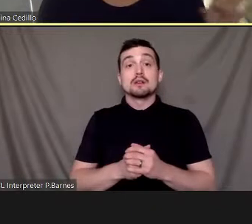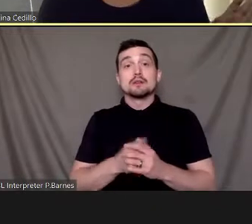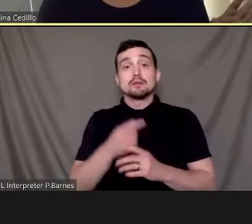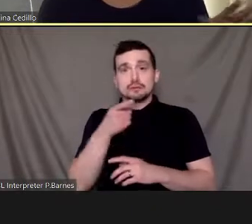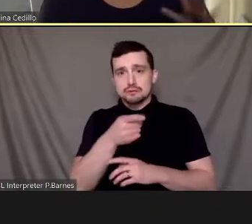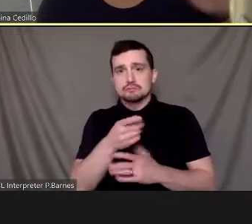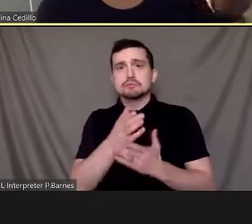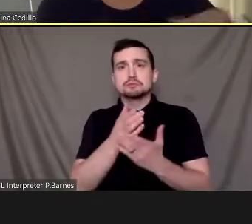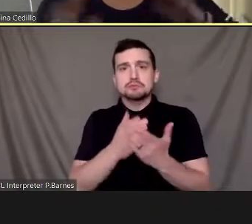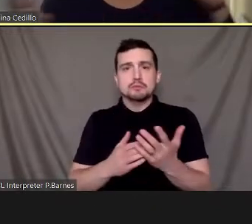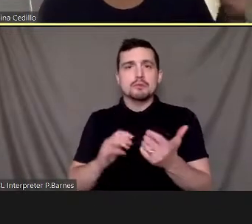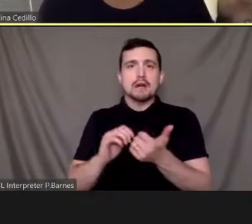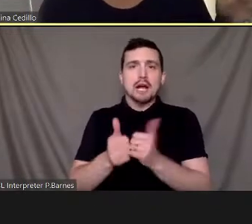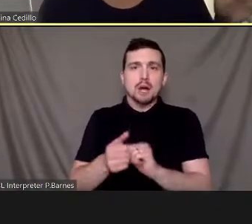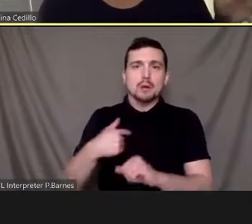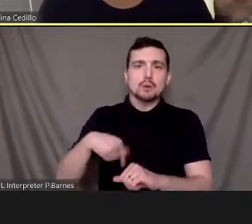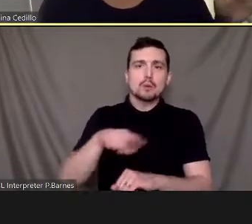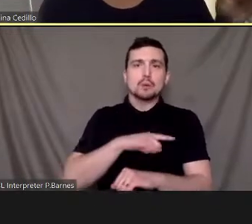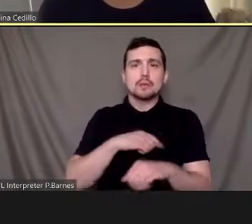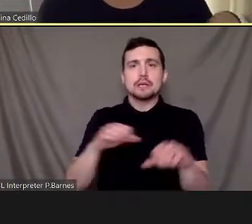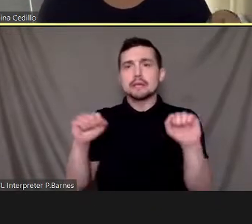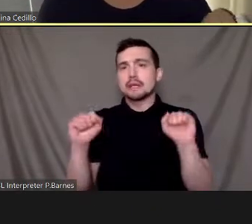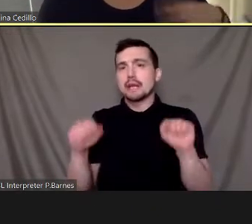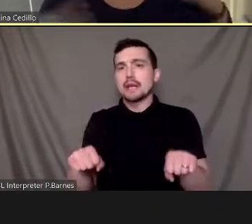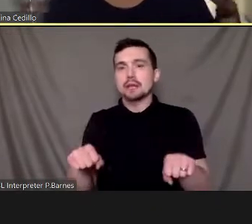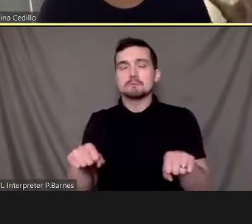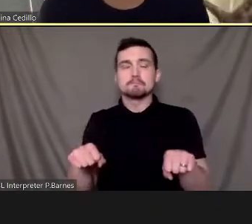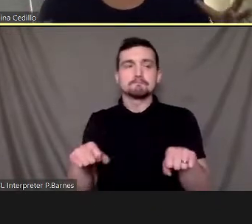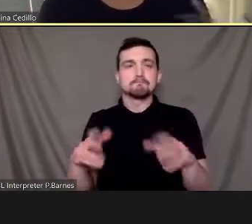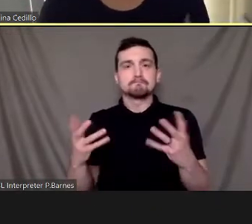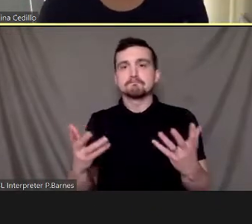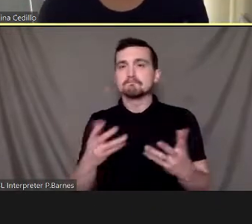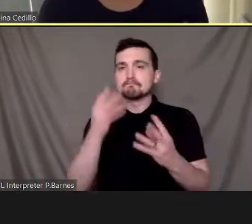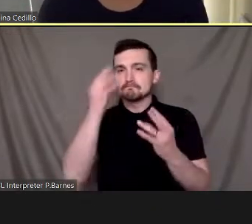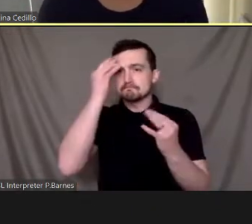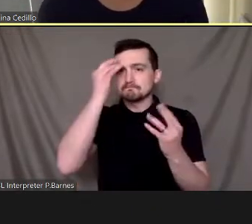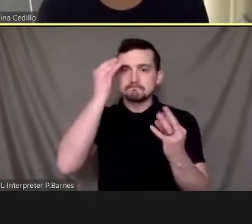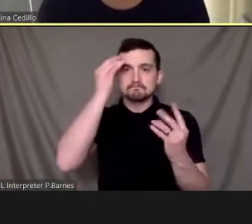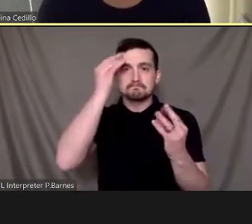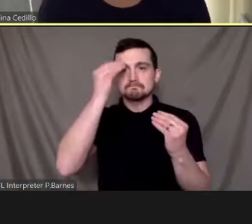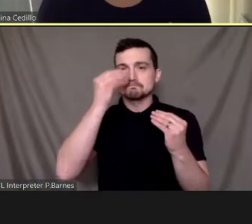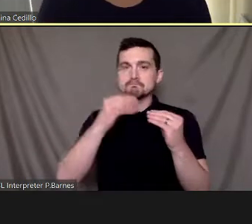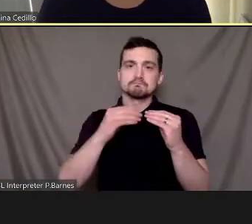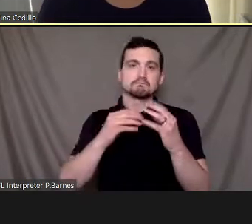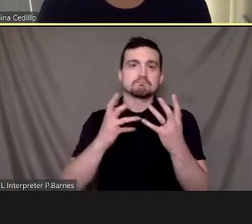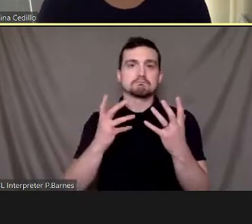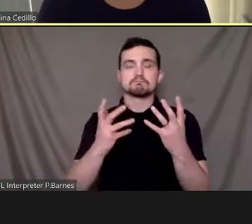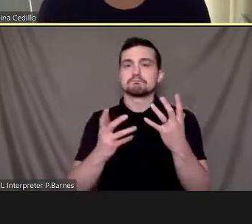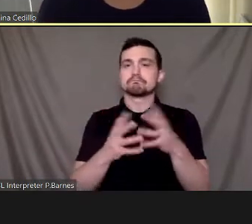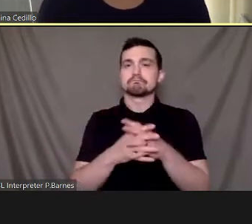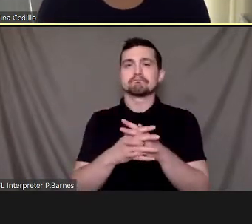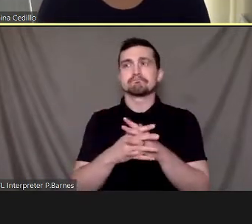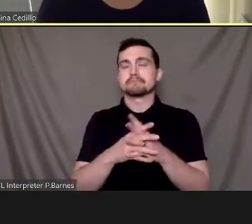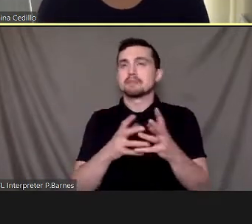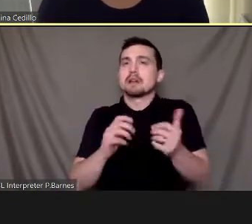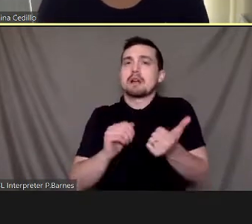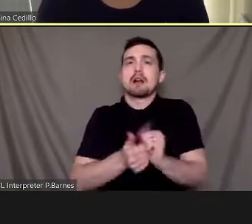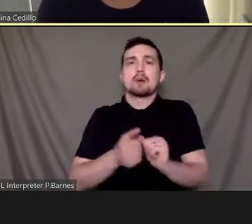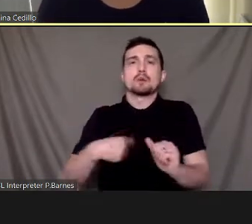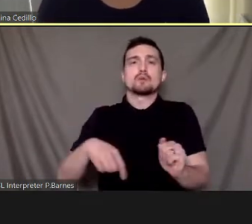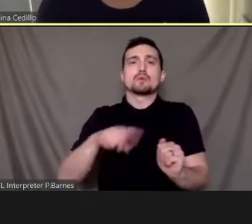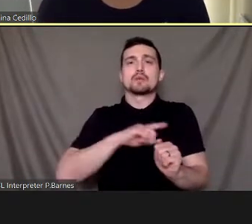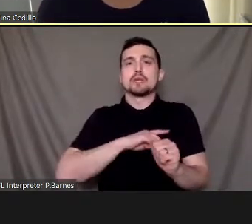the ways that we can just start thinking about how we create